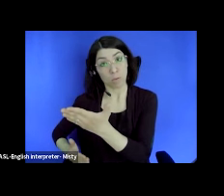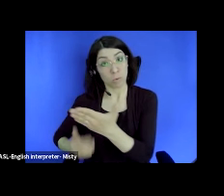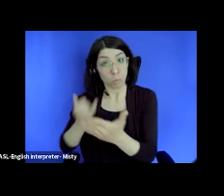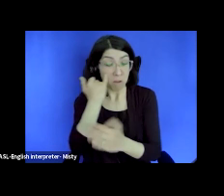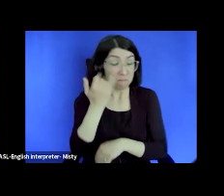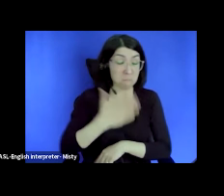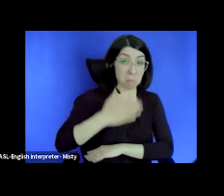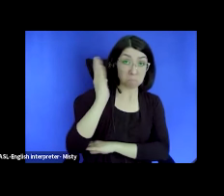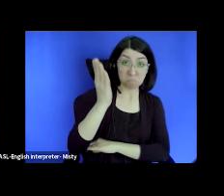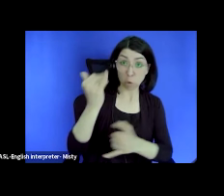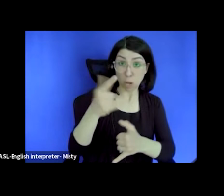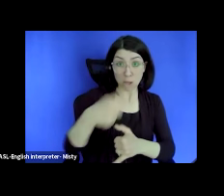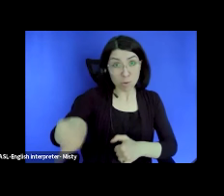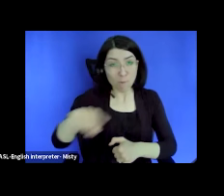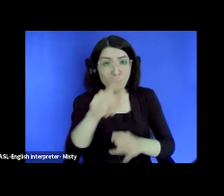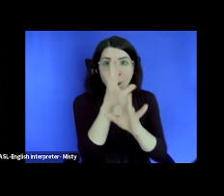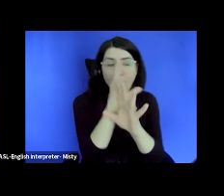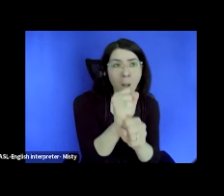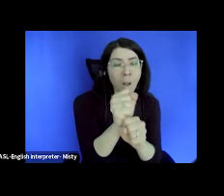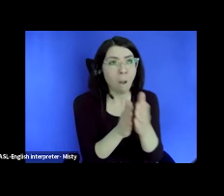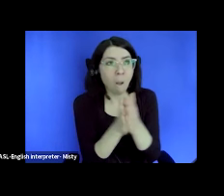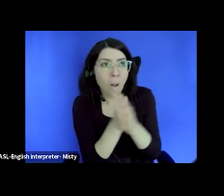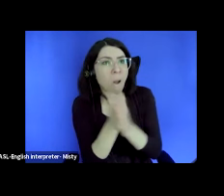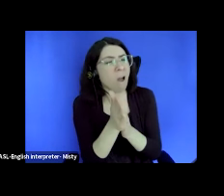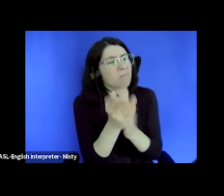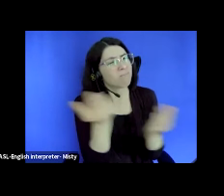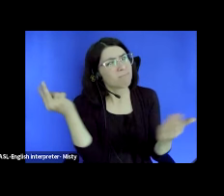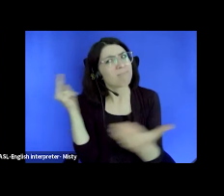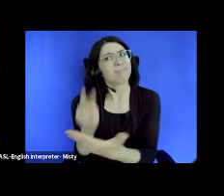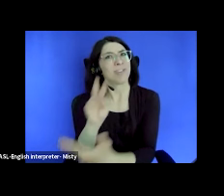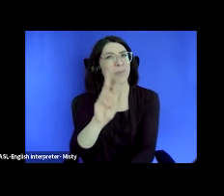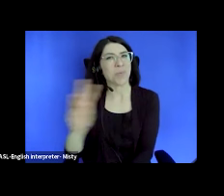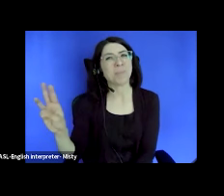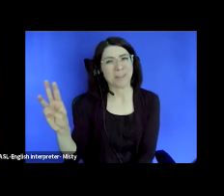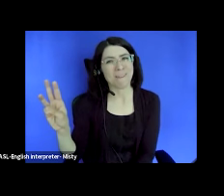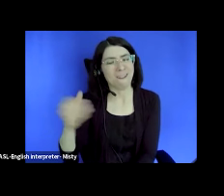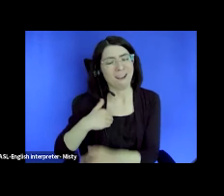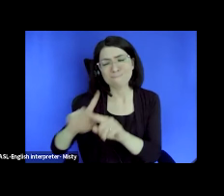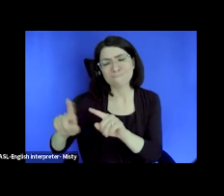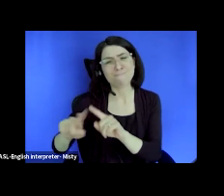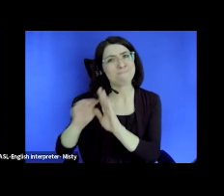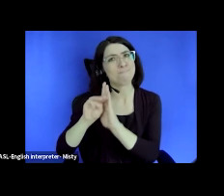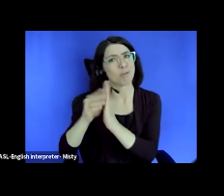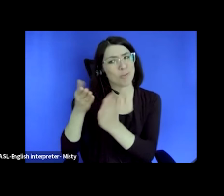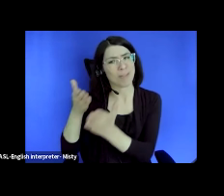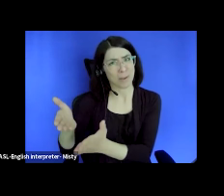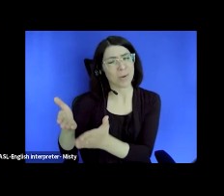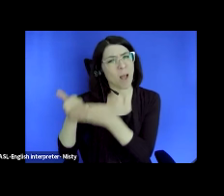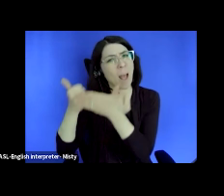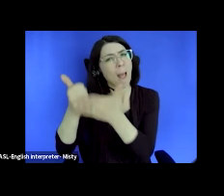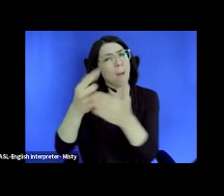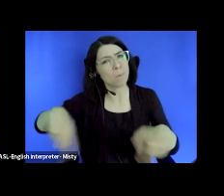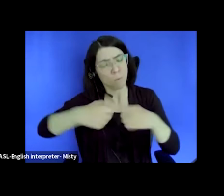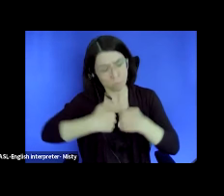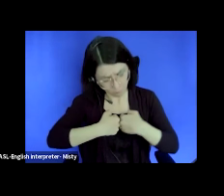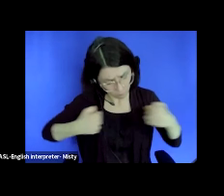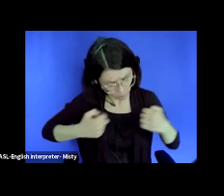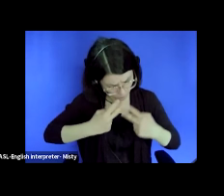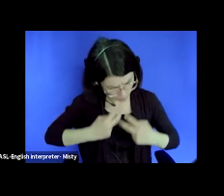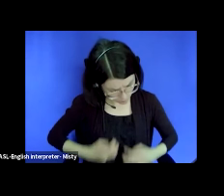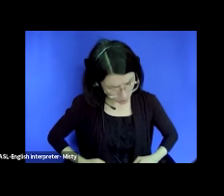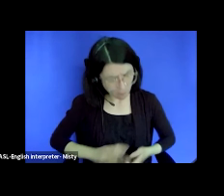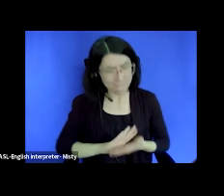finish all of the modules, and they all are very self-reflective and introspective as well. That'll help you on your journey to becoming